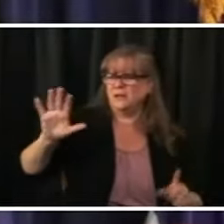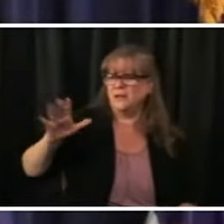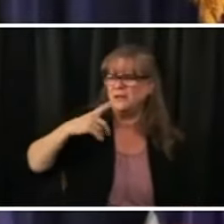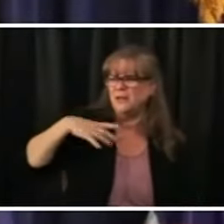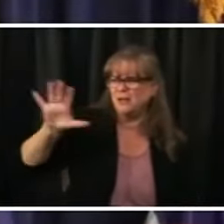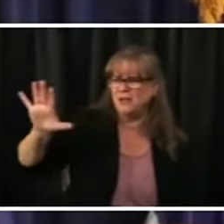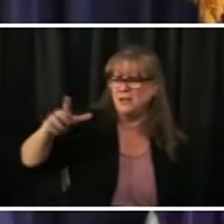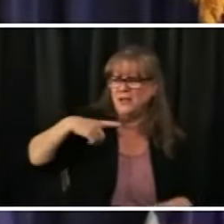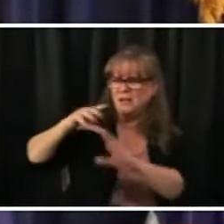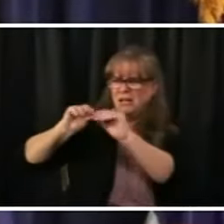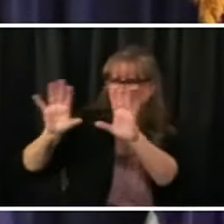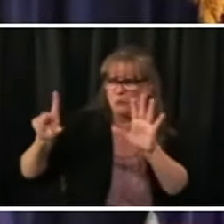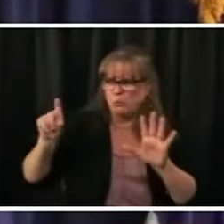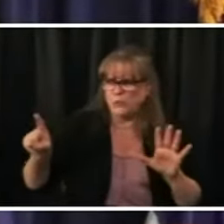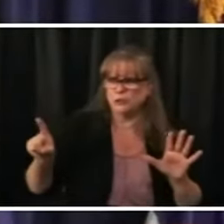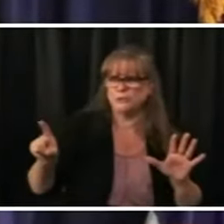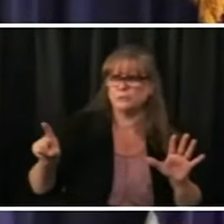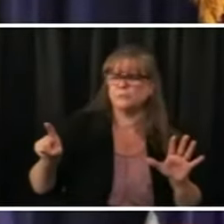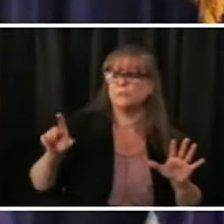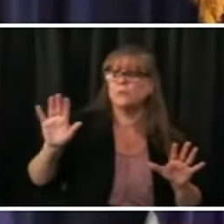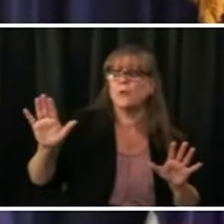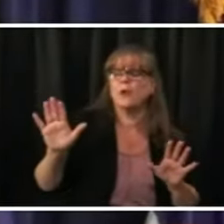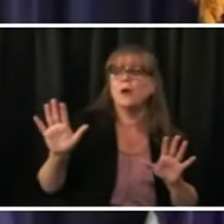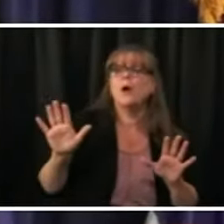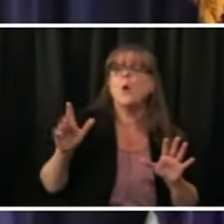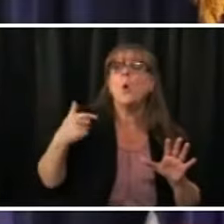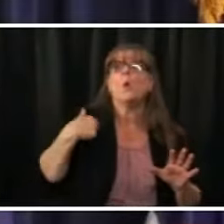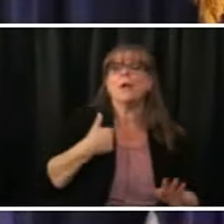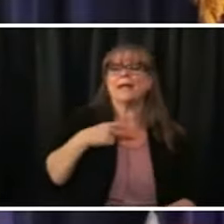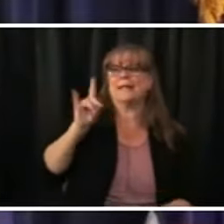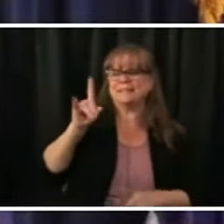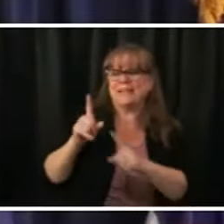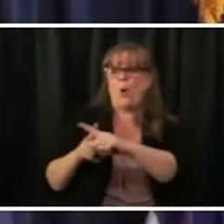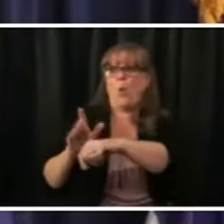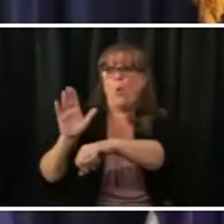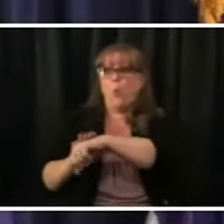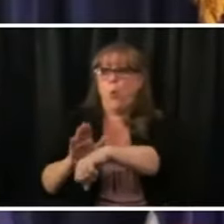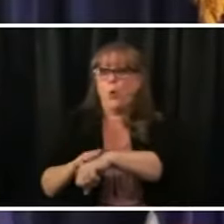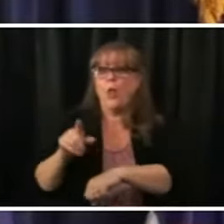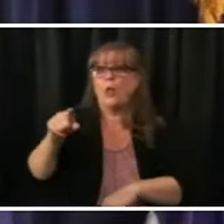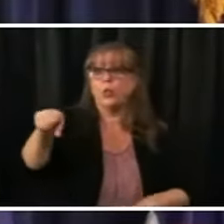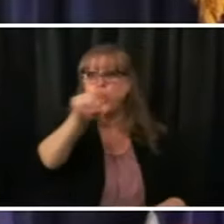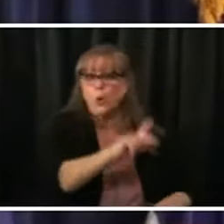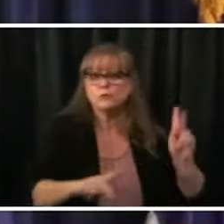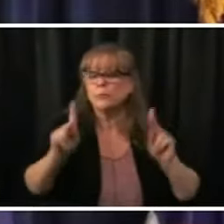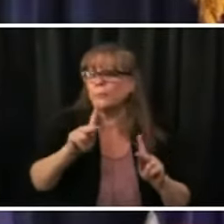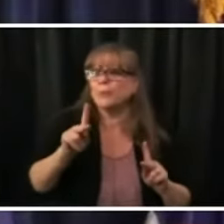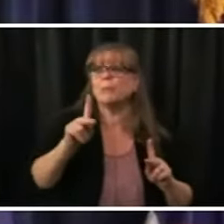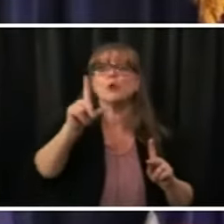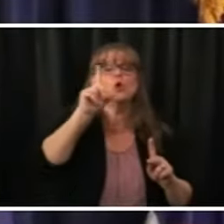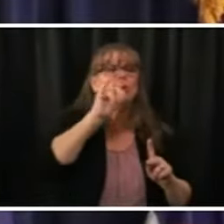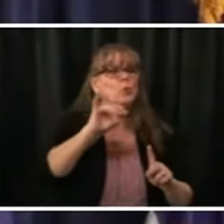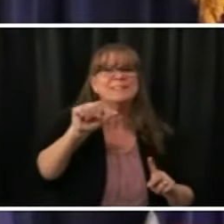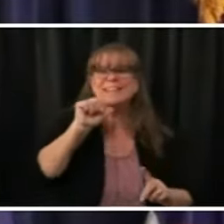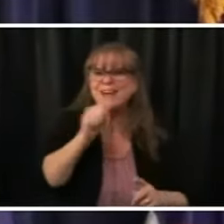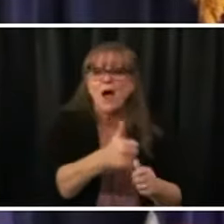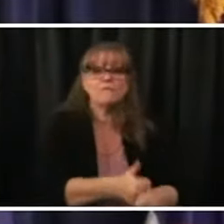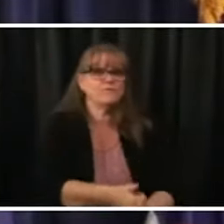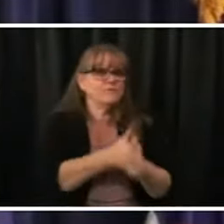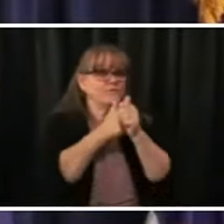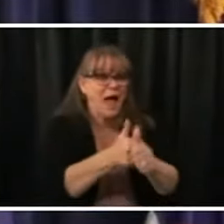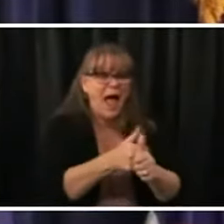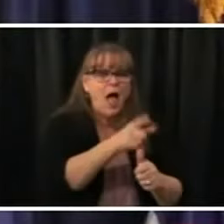have issued warnings. There have not yet had to be sanctions because we have not found